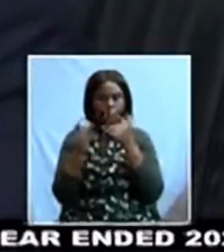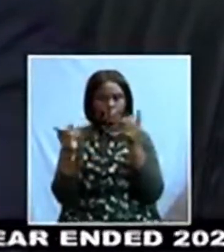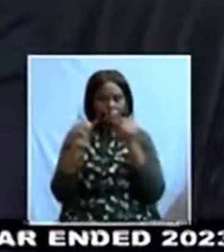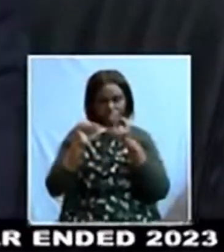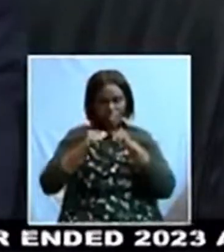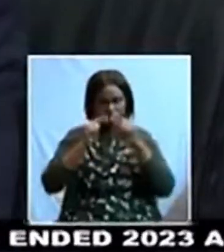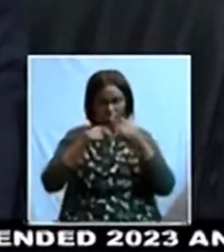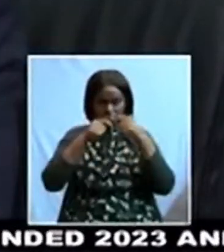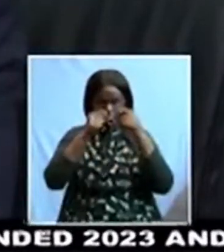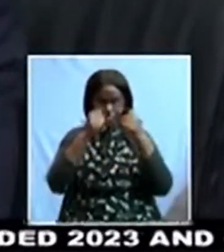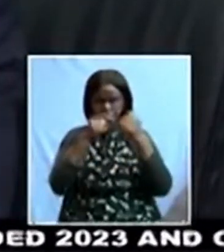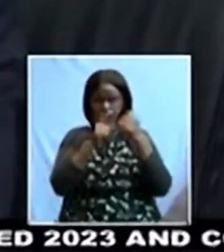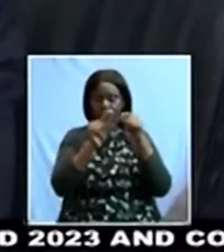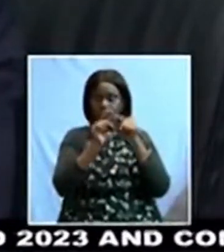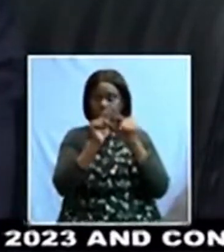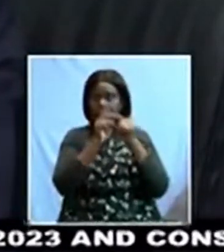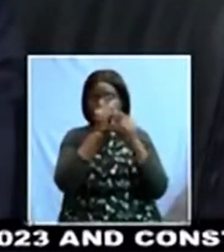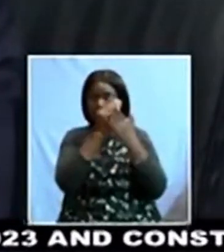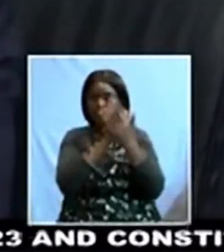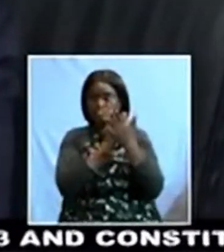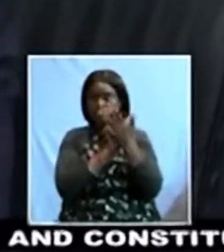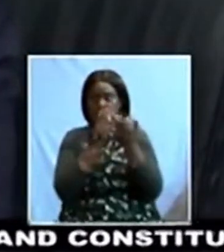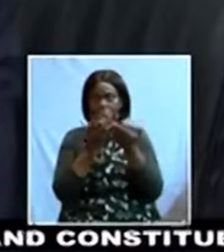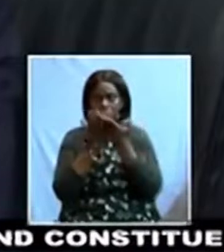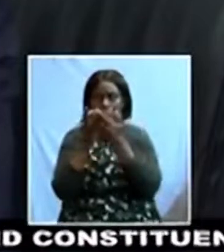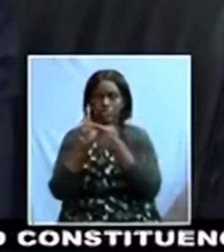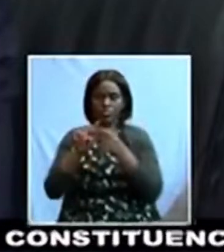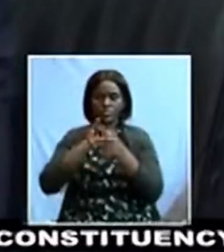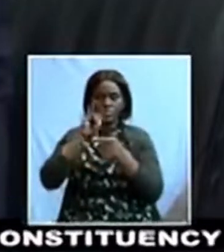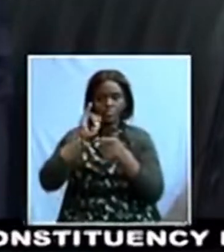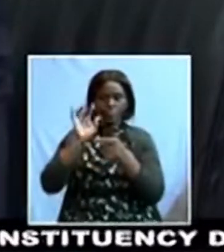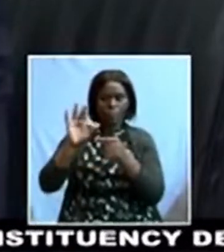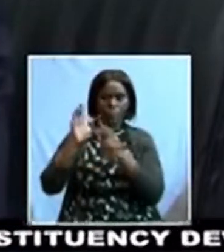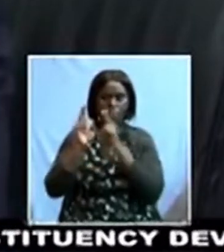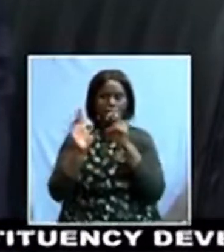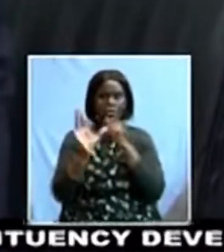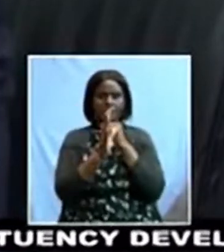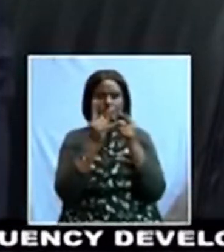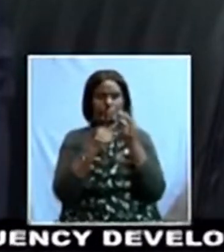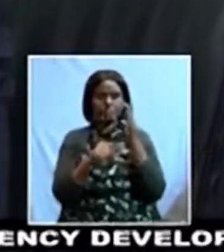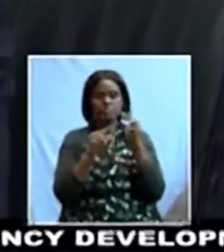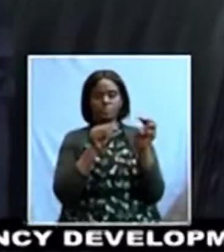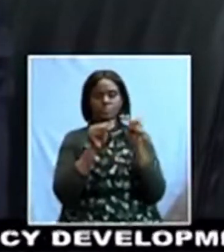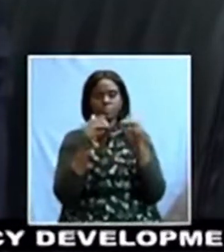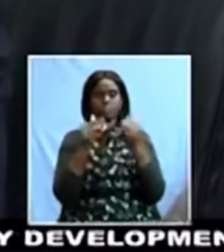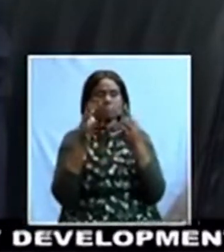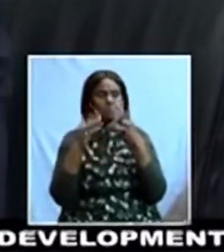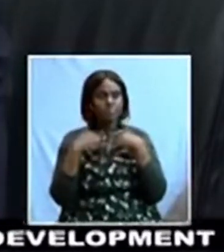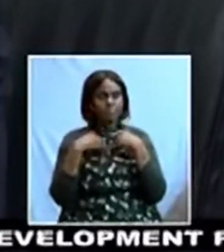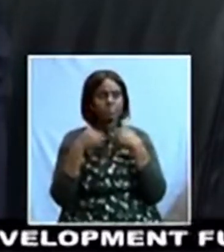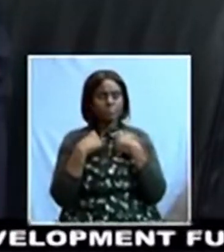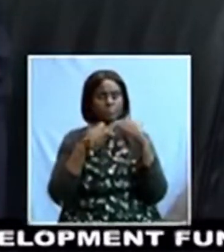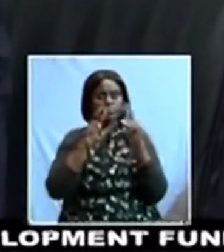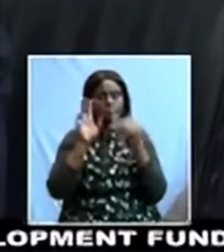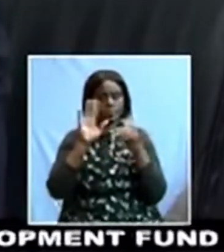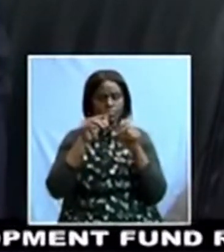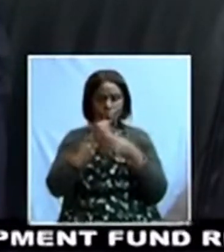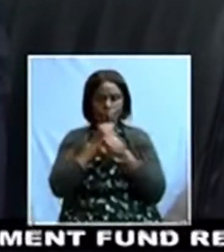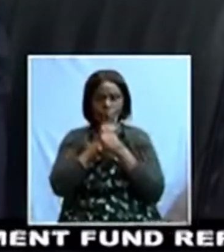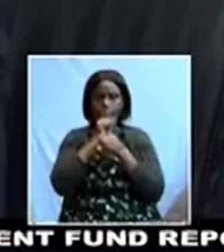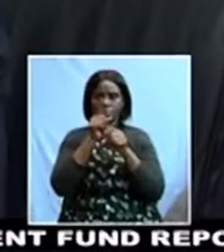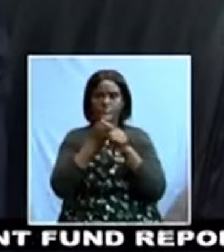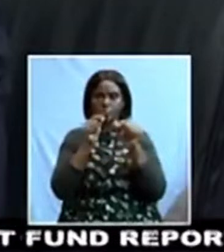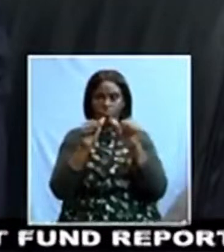we gave this list to Itezhi, their response was that management wishes to acknowledge the observation made by the